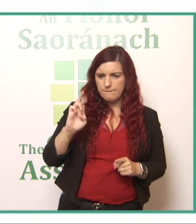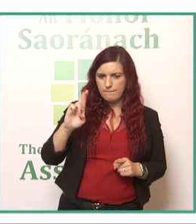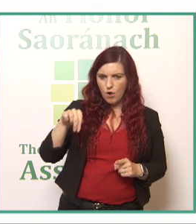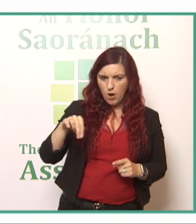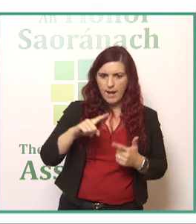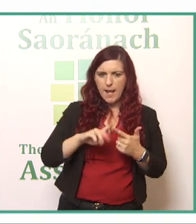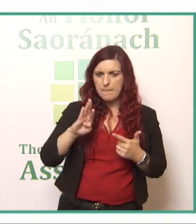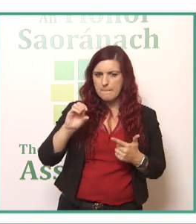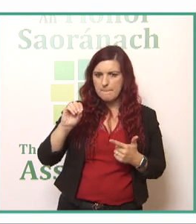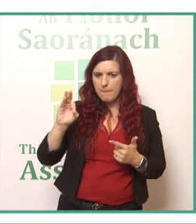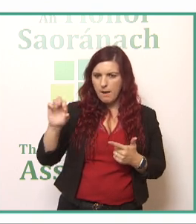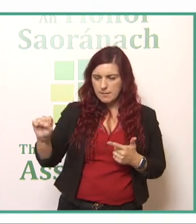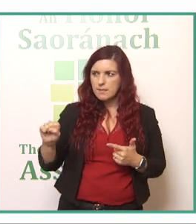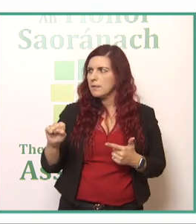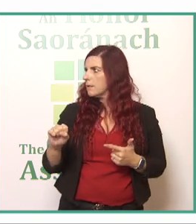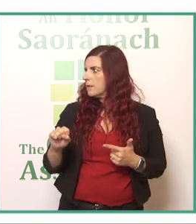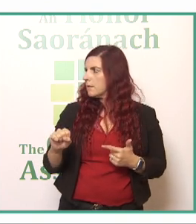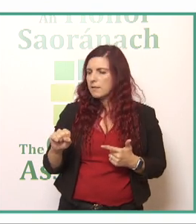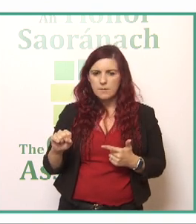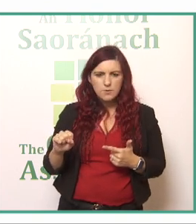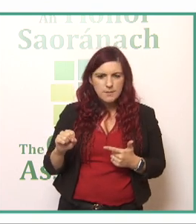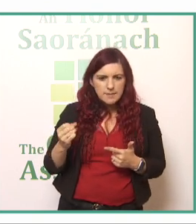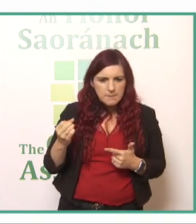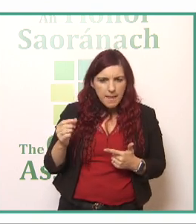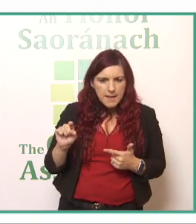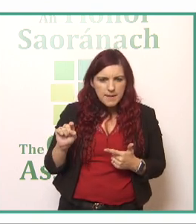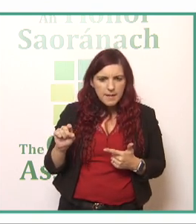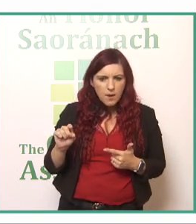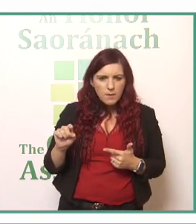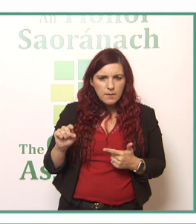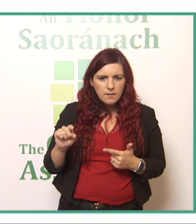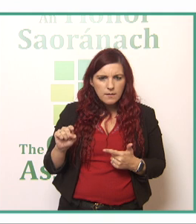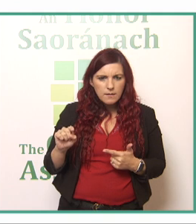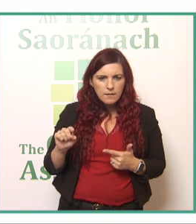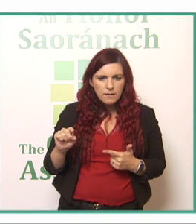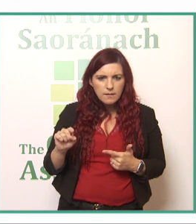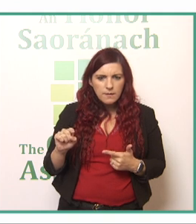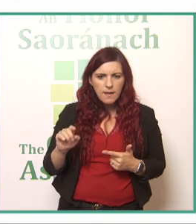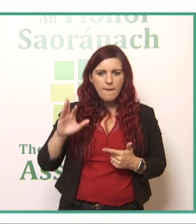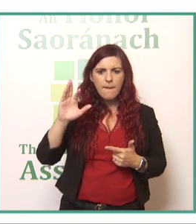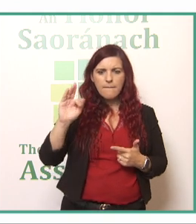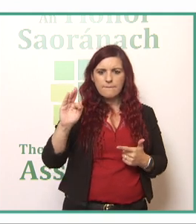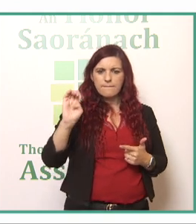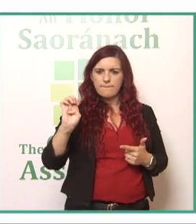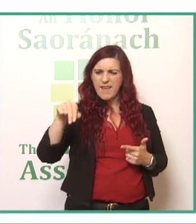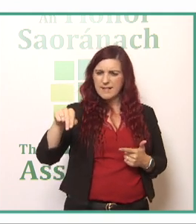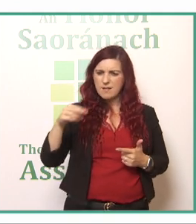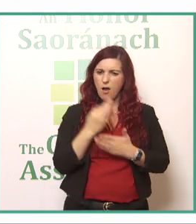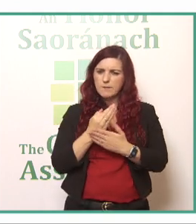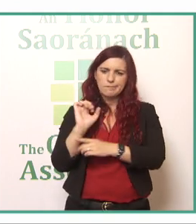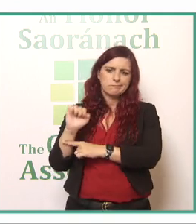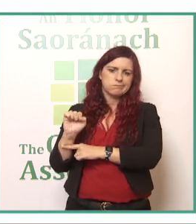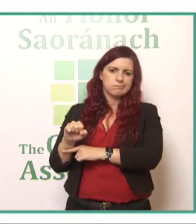to shout them out. I think something happened there. Because they're often neglected and